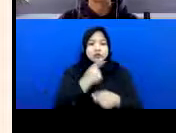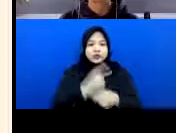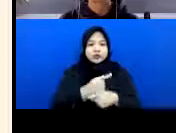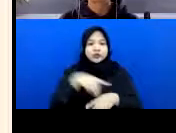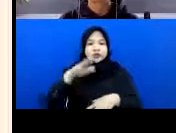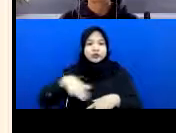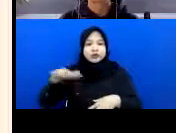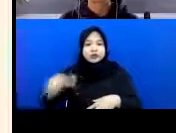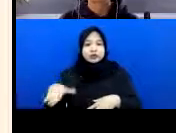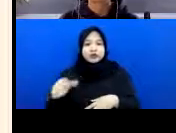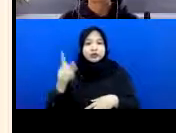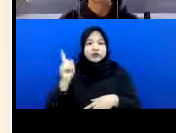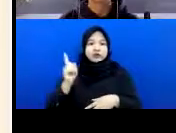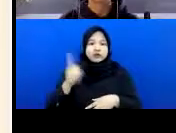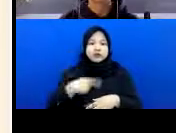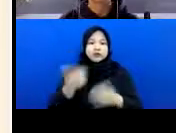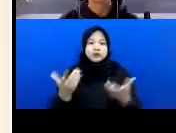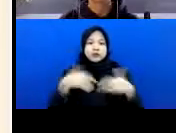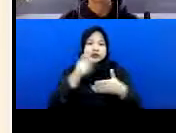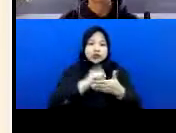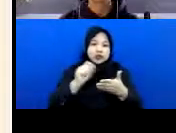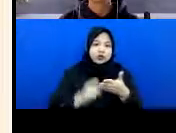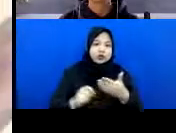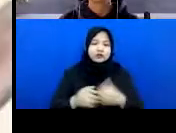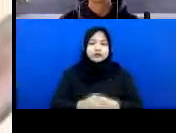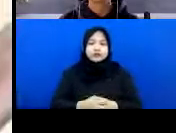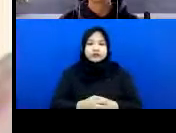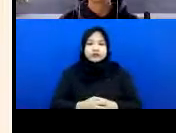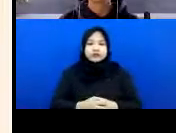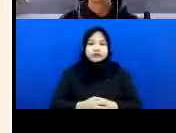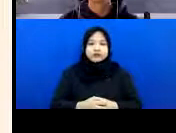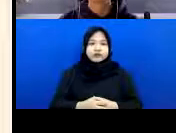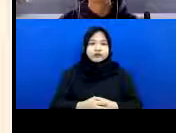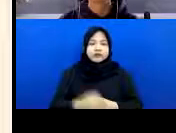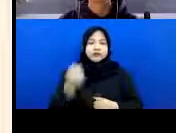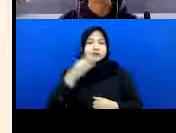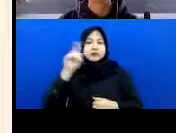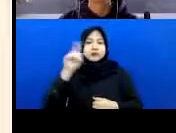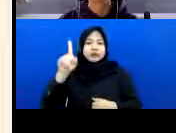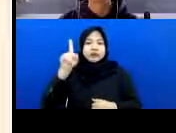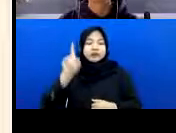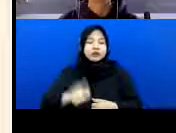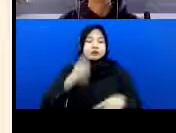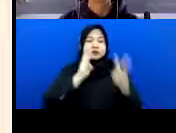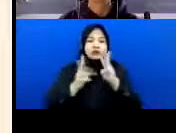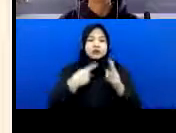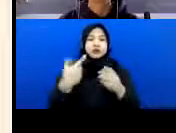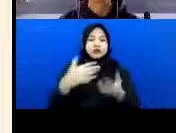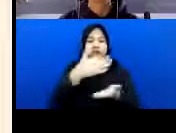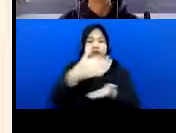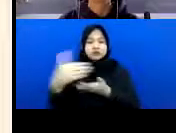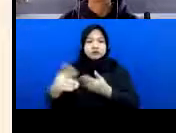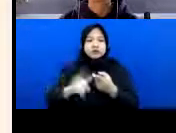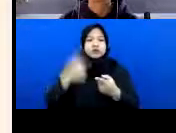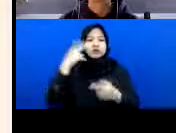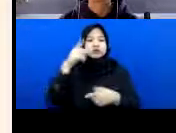students as they return to school. Here are some of the research questions that we have compiled. First, for